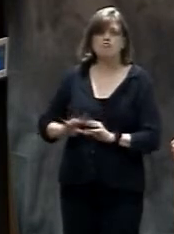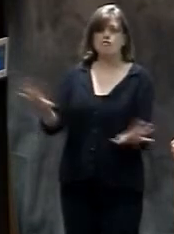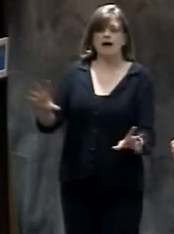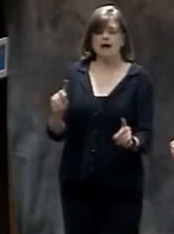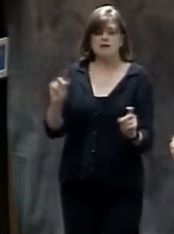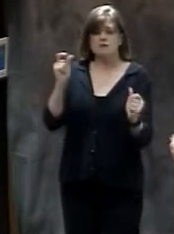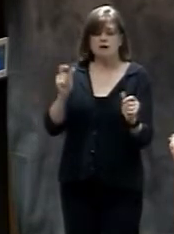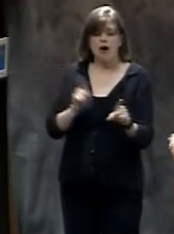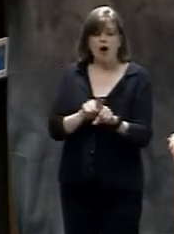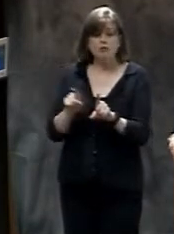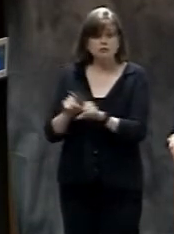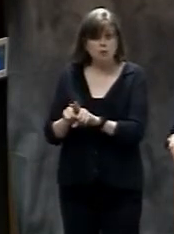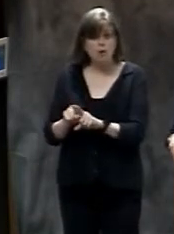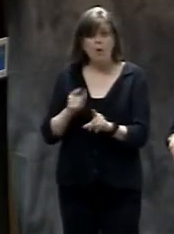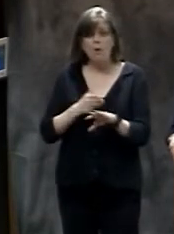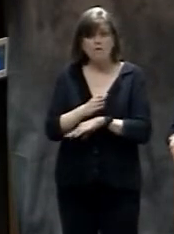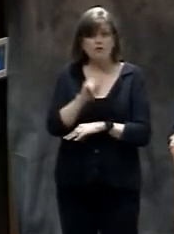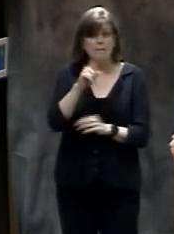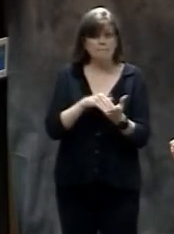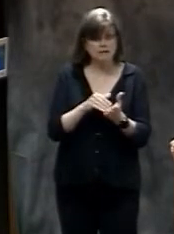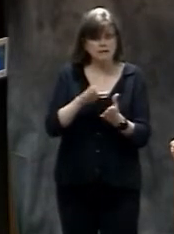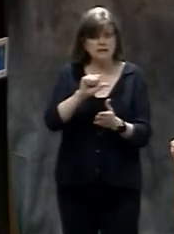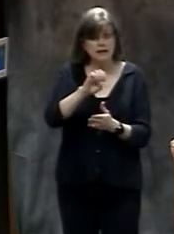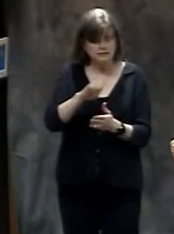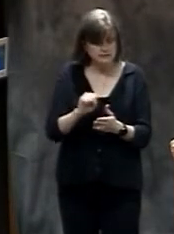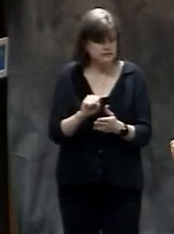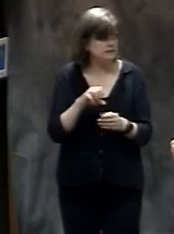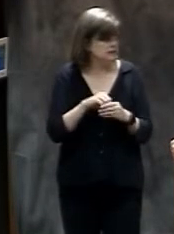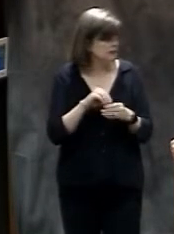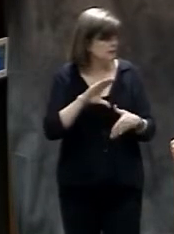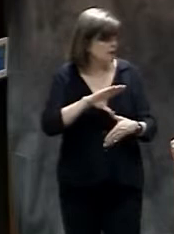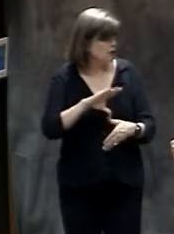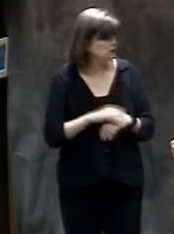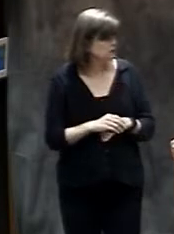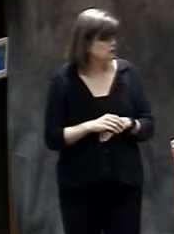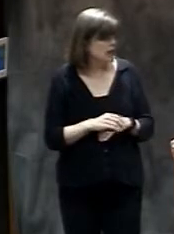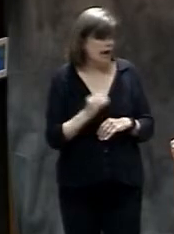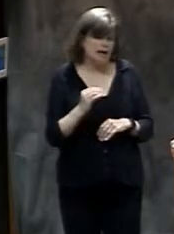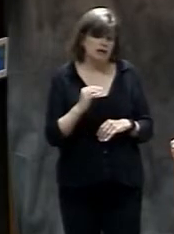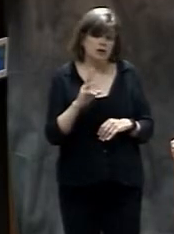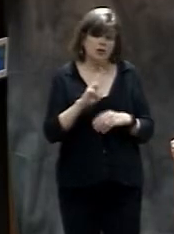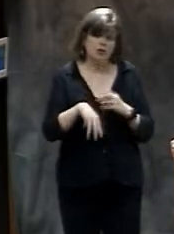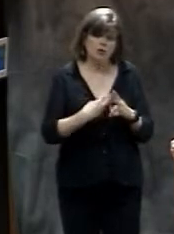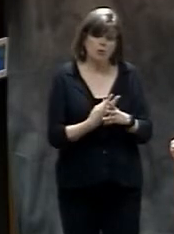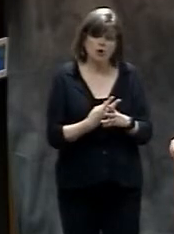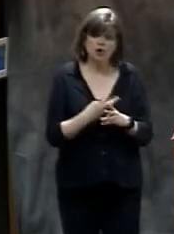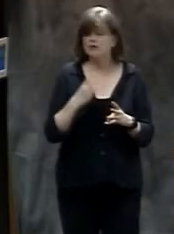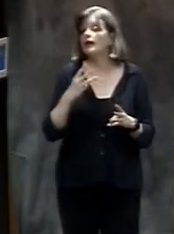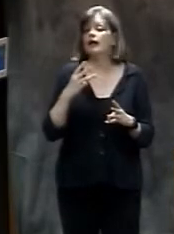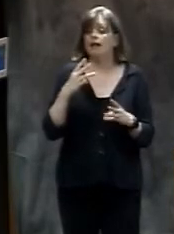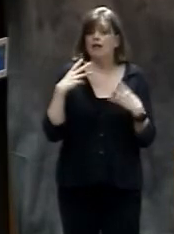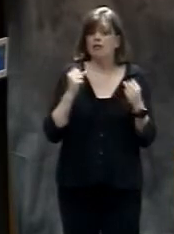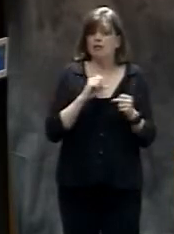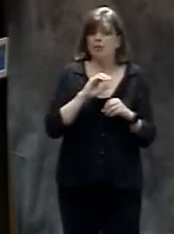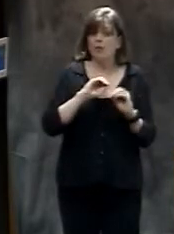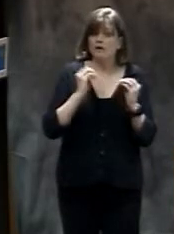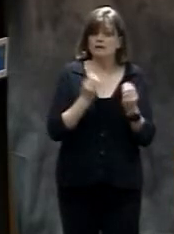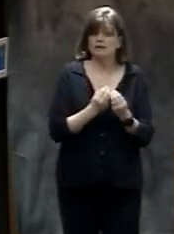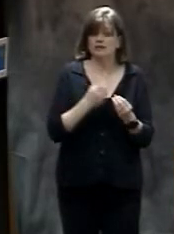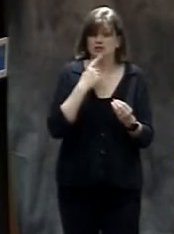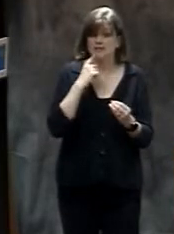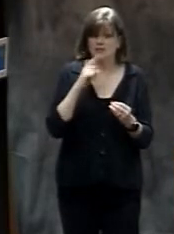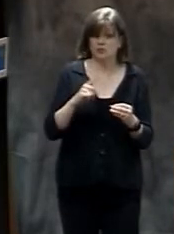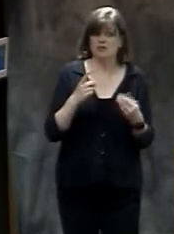Americas. The World Health Organization declared Zika a public health emergency in February of last year. We've